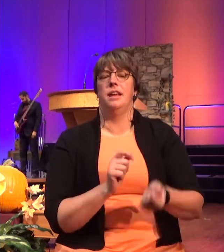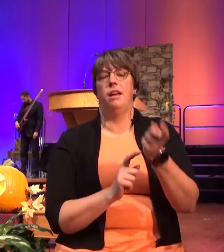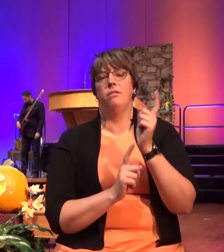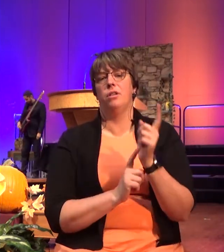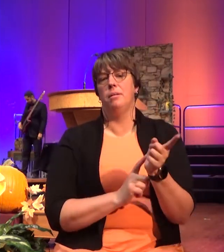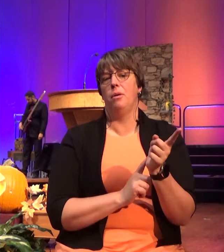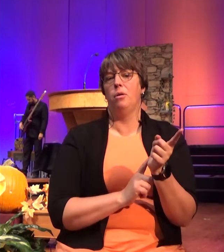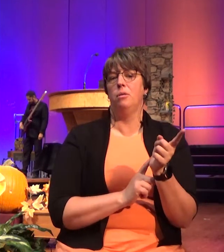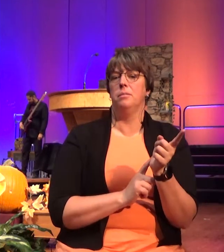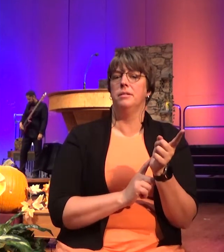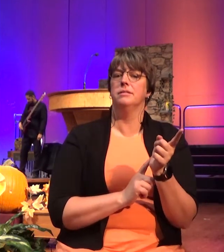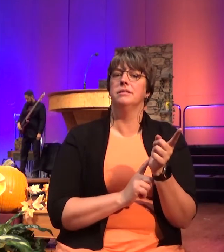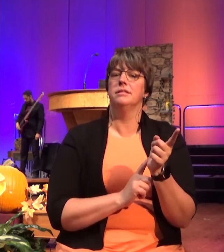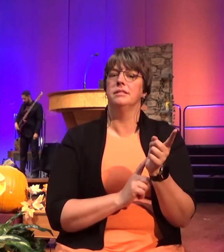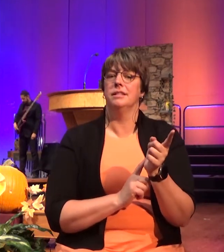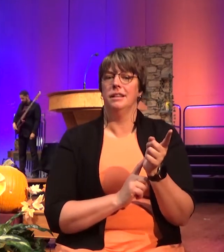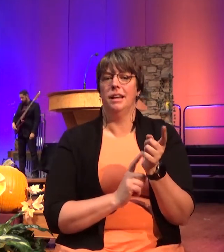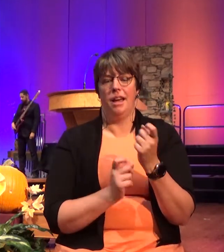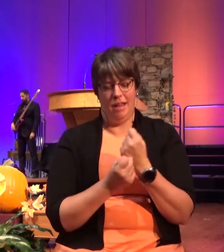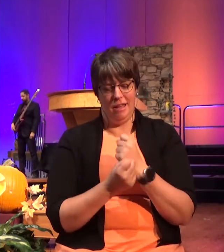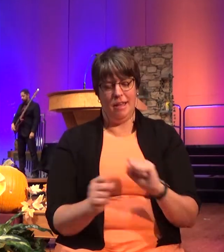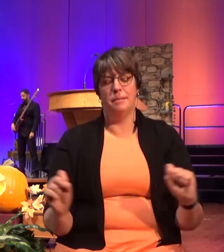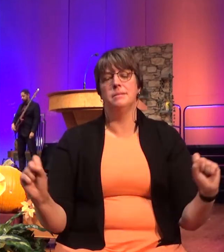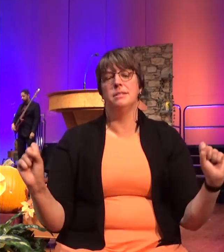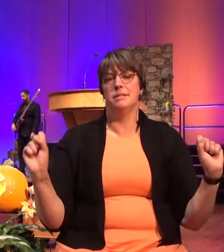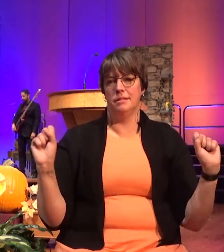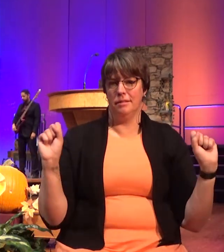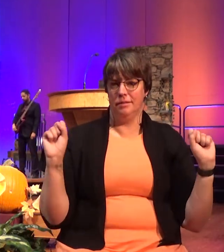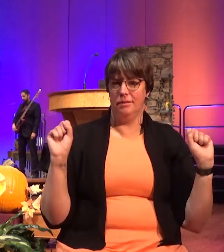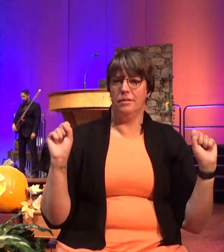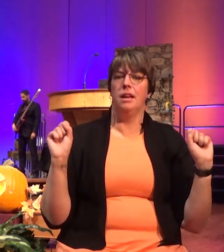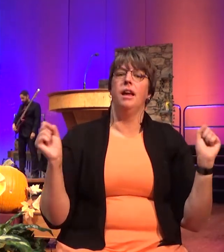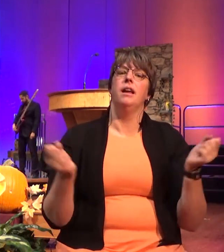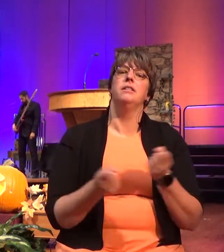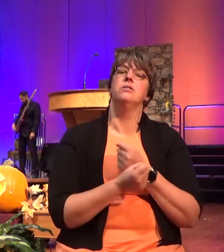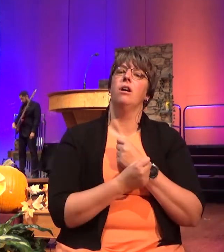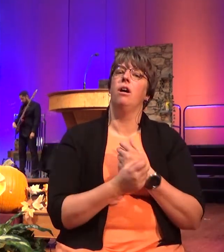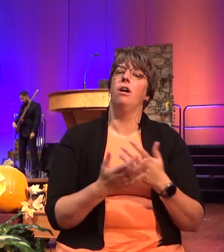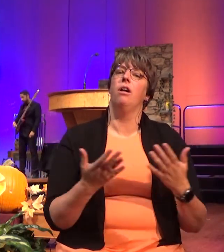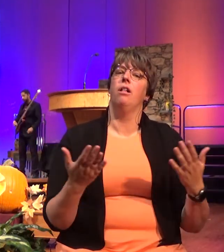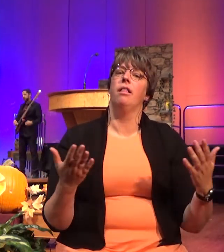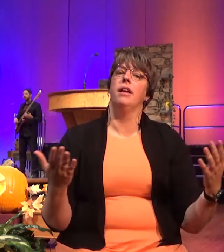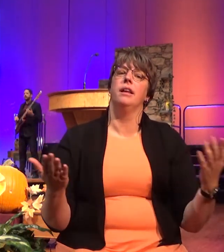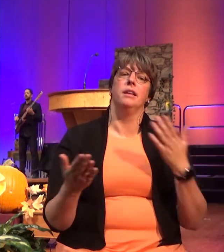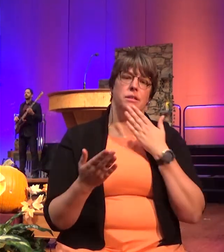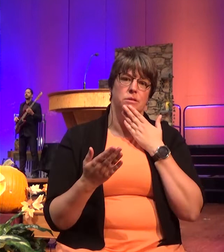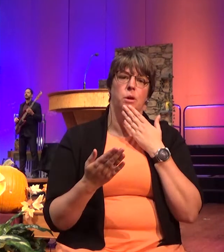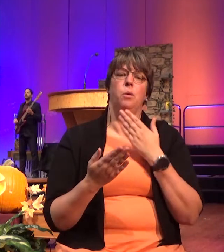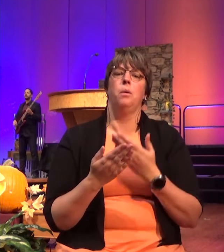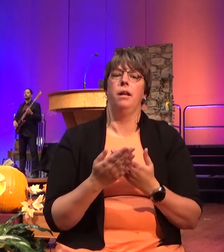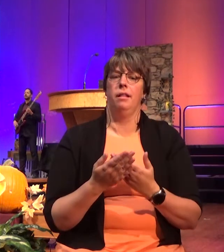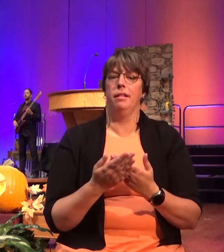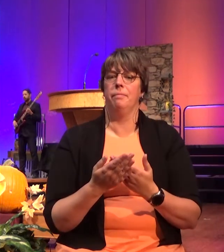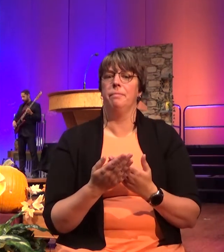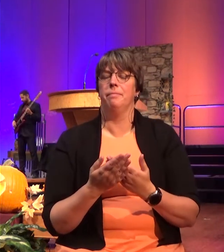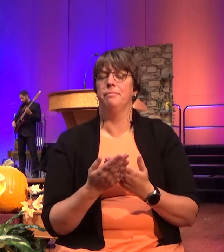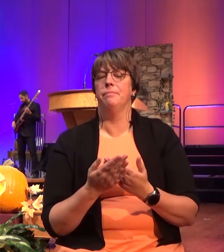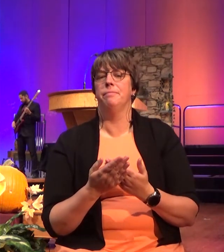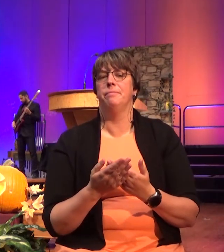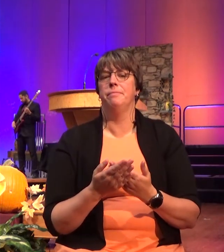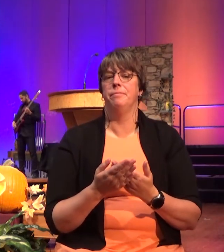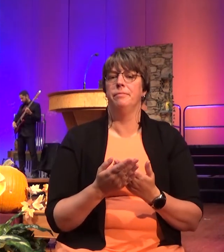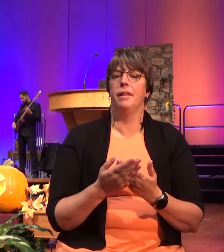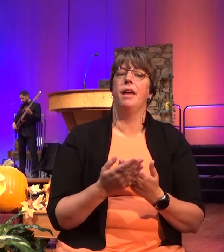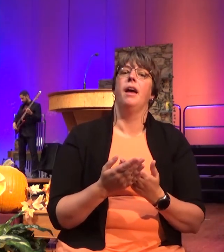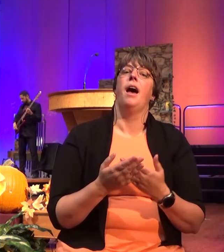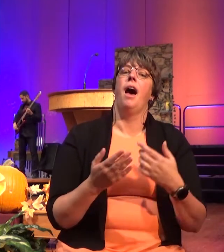every moment I am safe and all is well. I